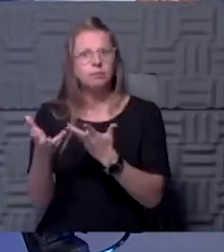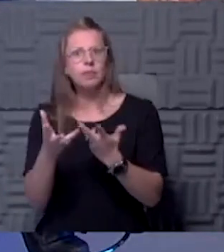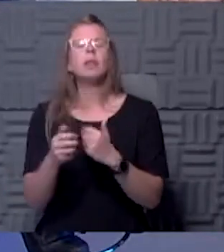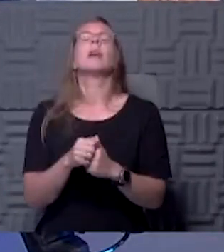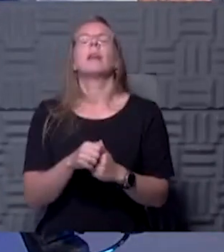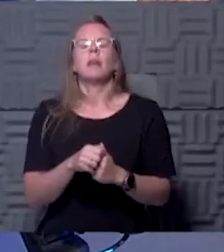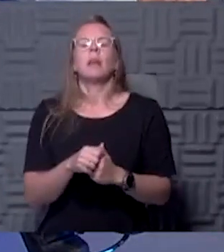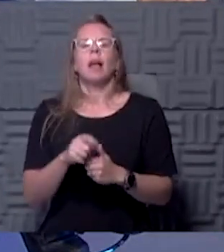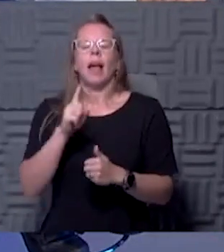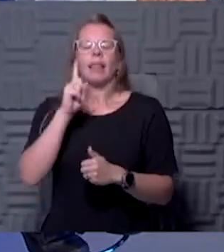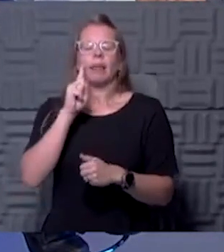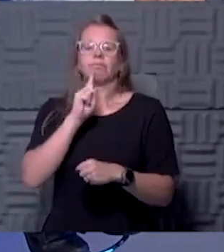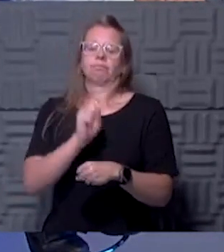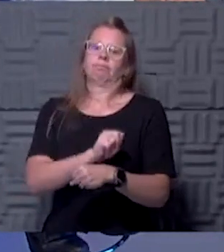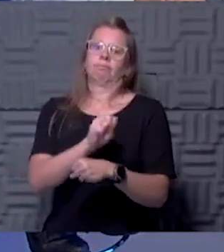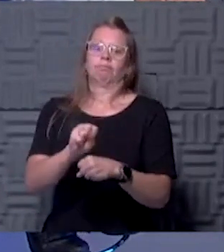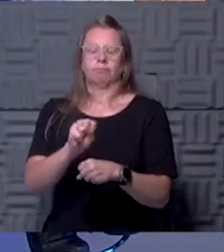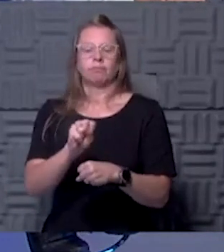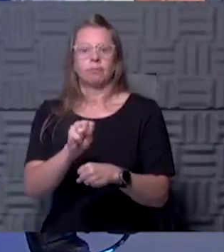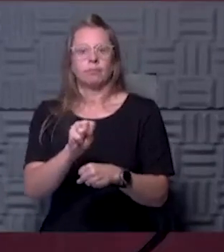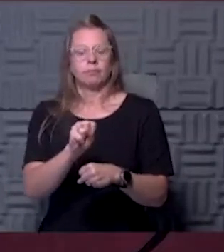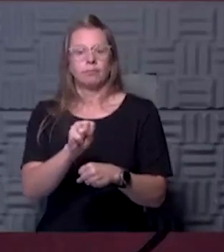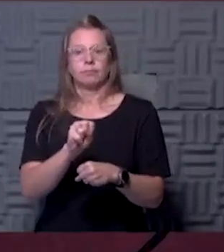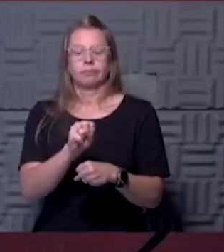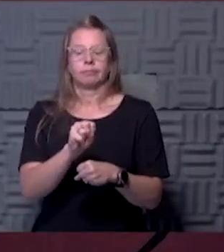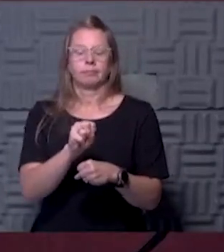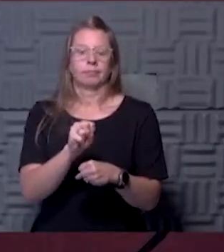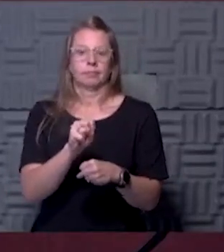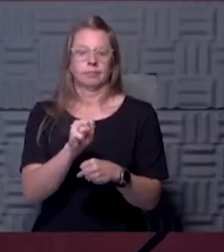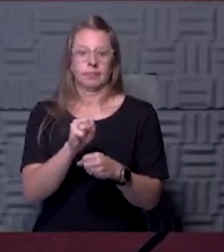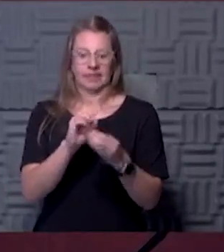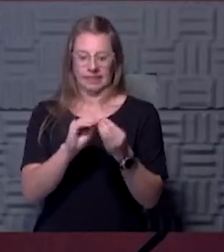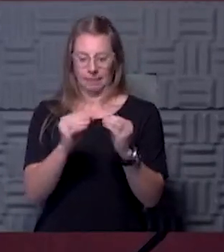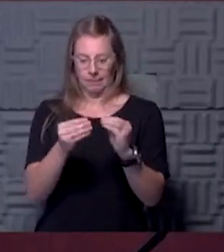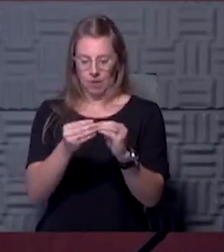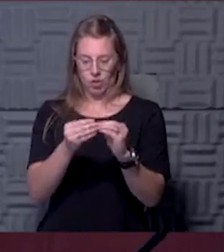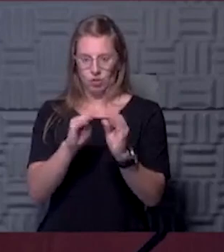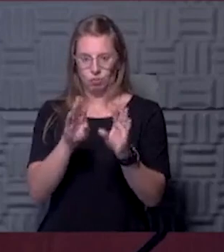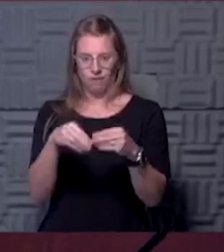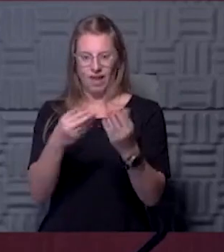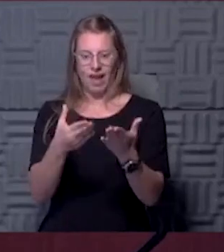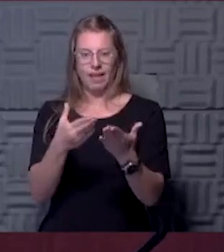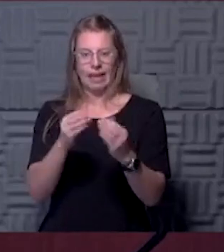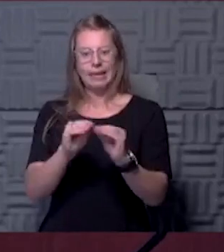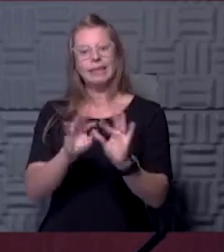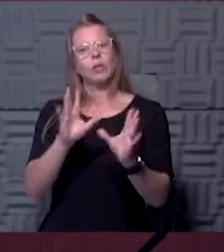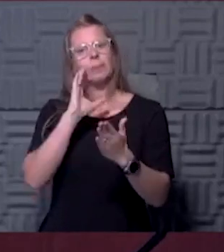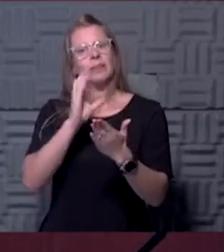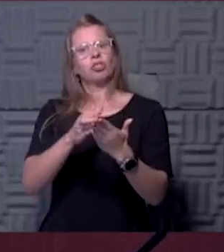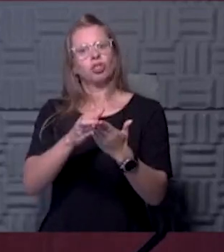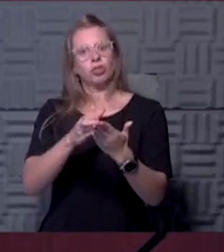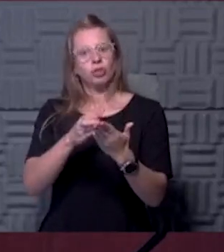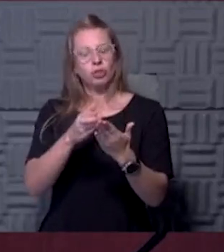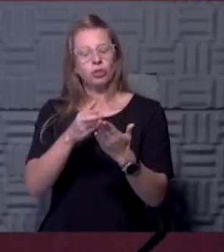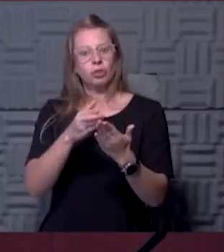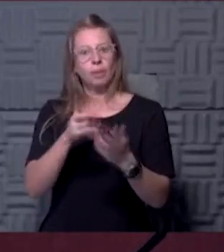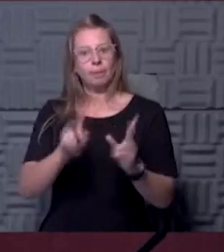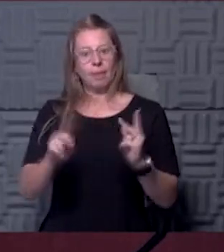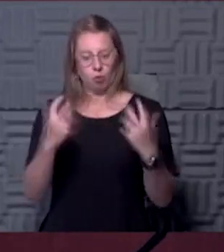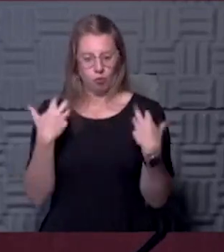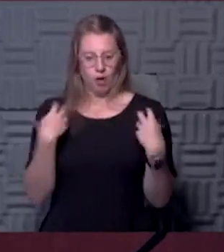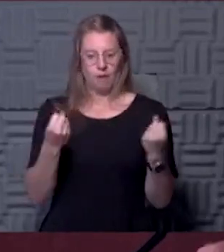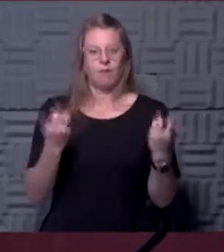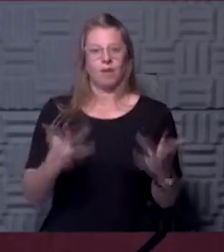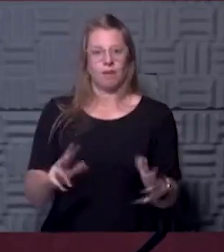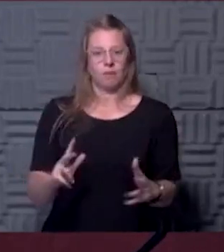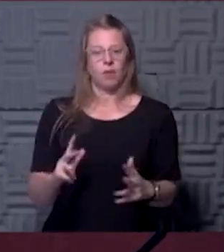think the reality is there just aren't the numbers to give us a great picture of people who have, I'll say, recovered